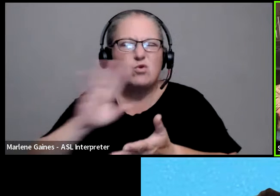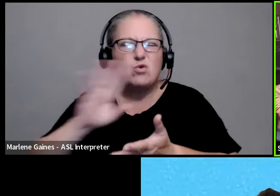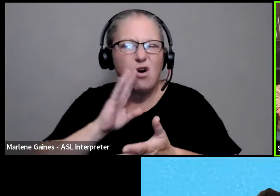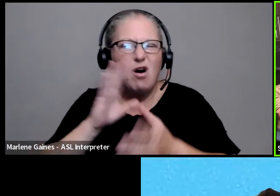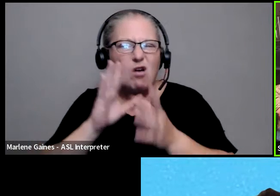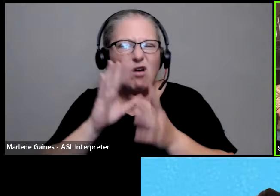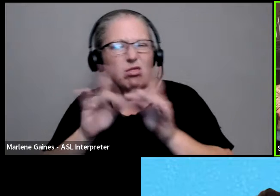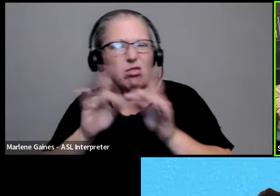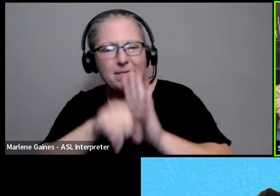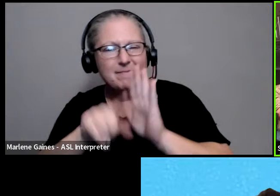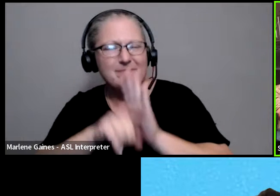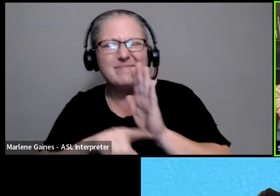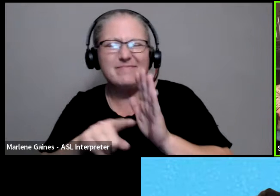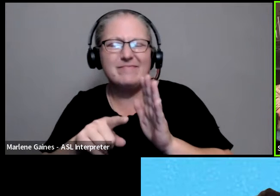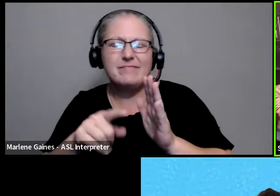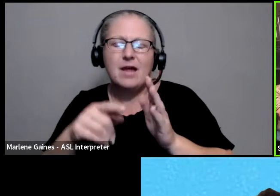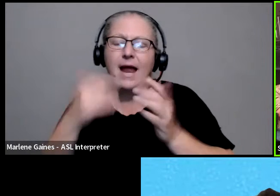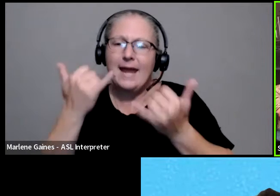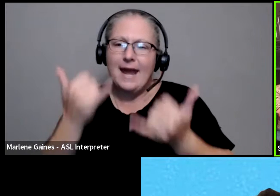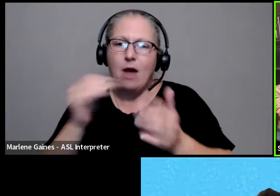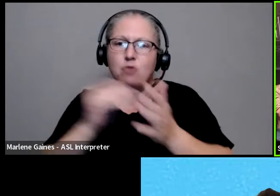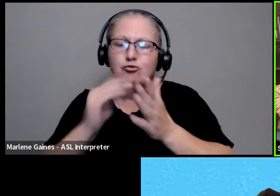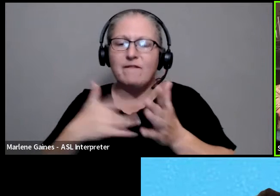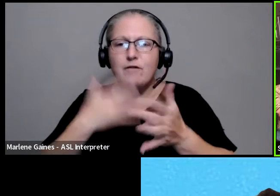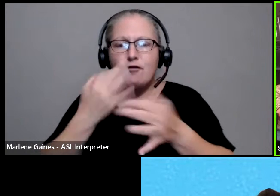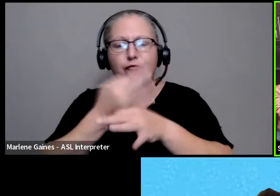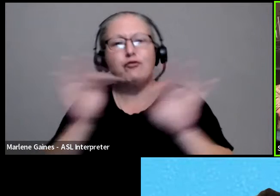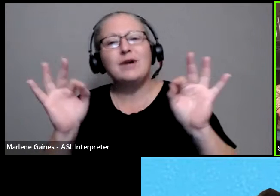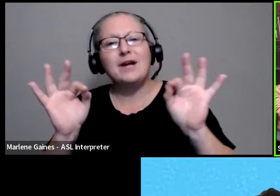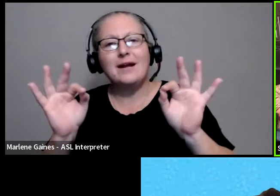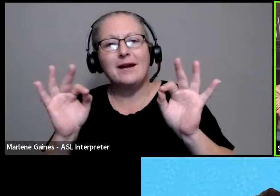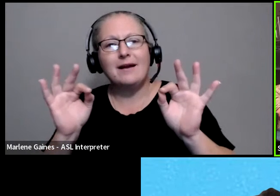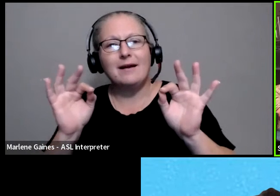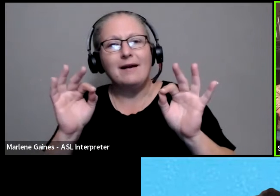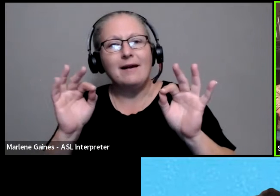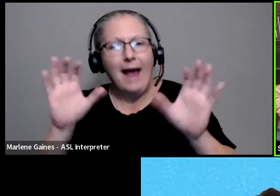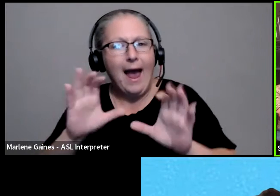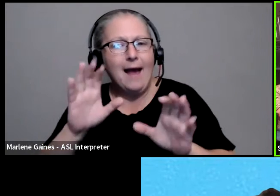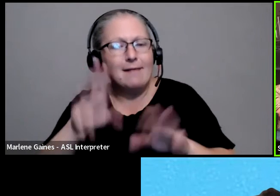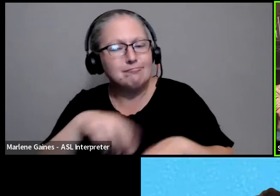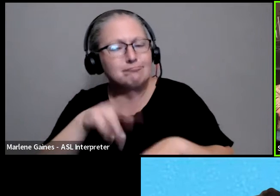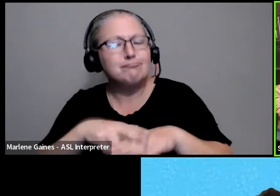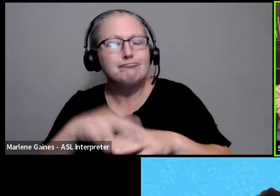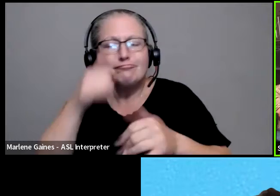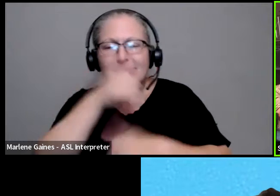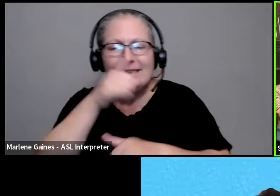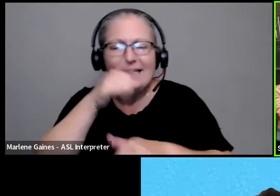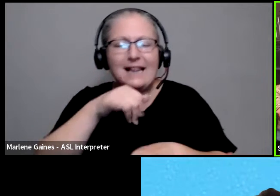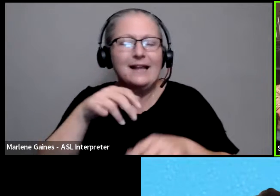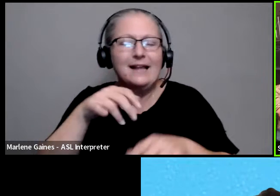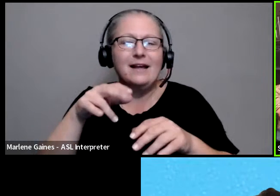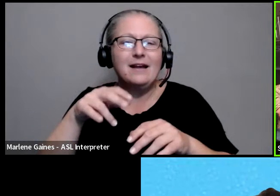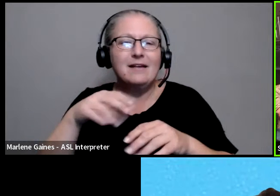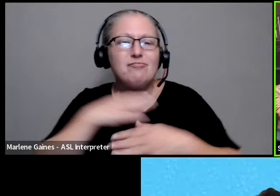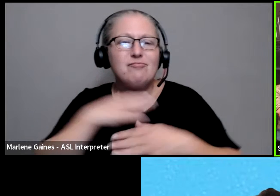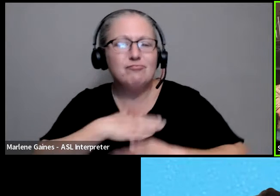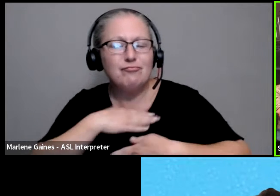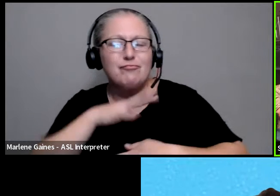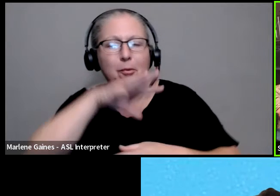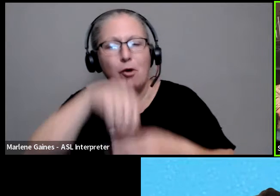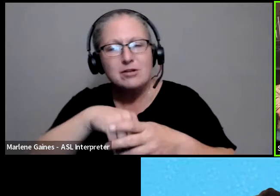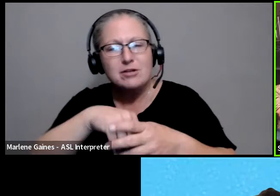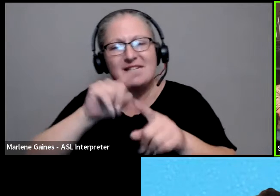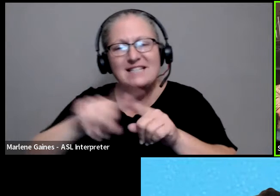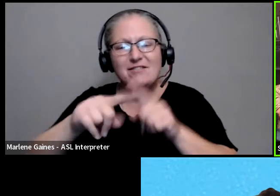there's some freedom in terms of kids just being, kids and being goofy and participating in different